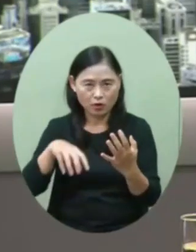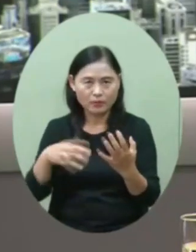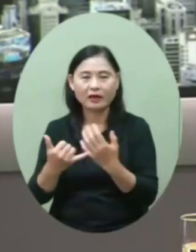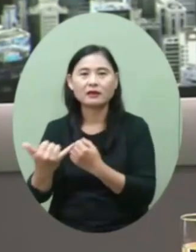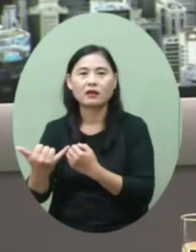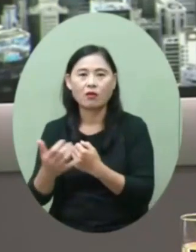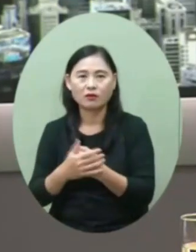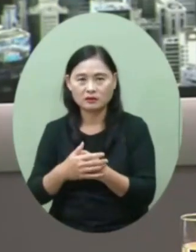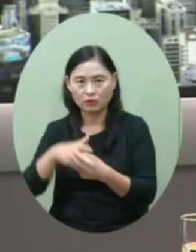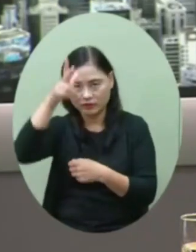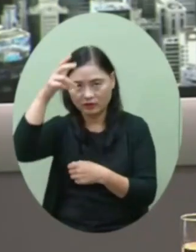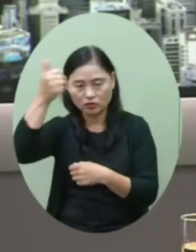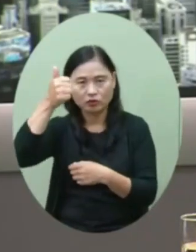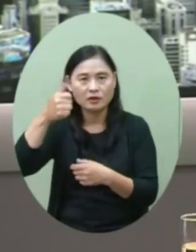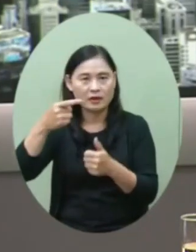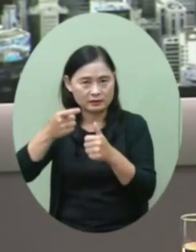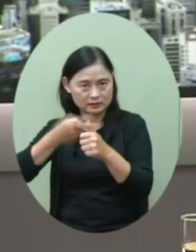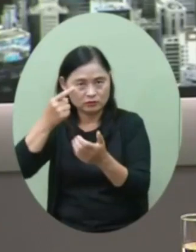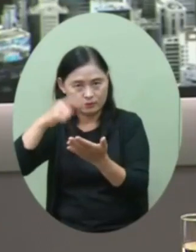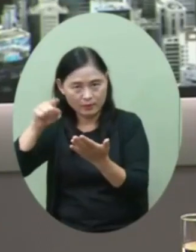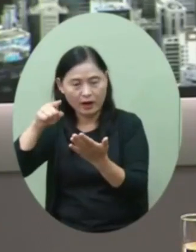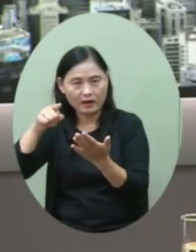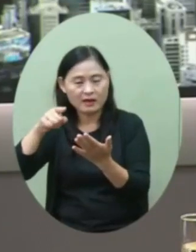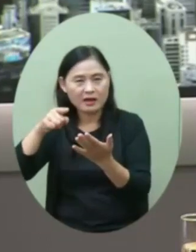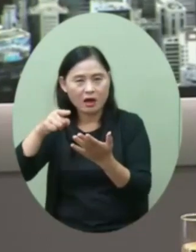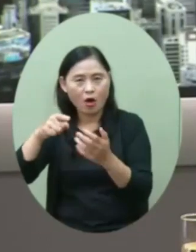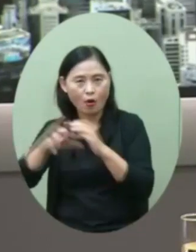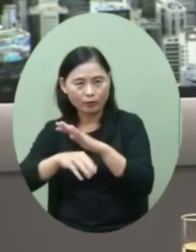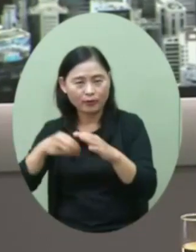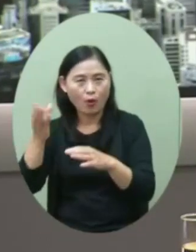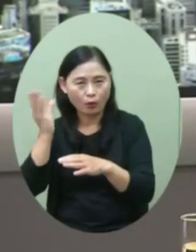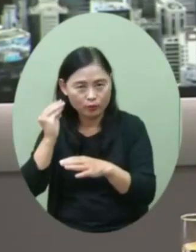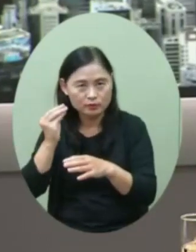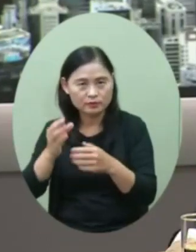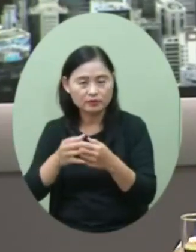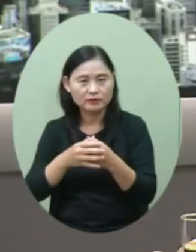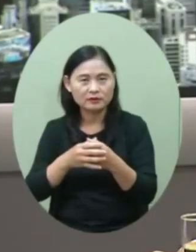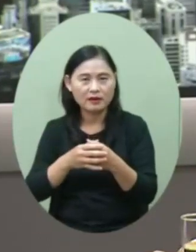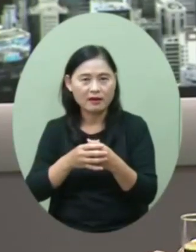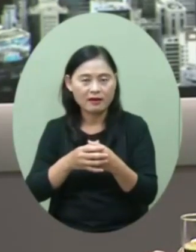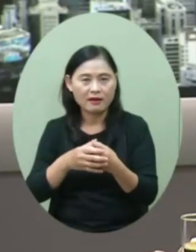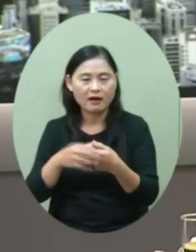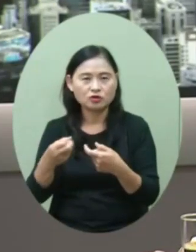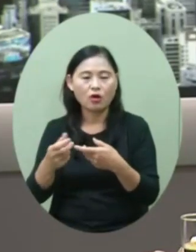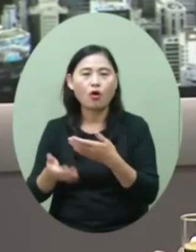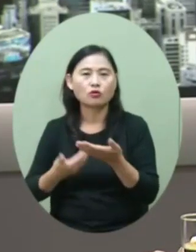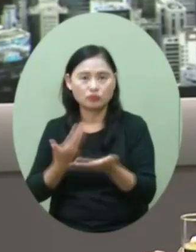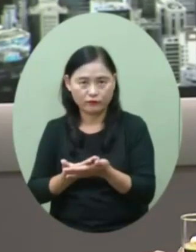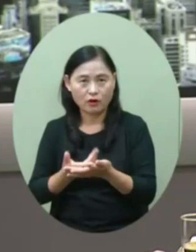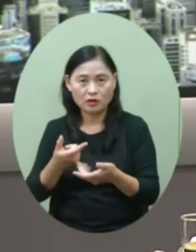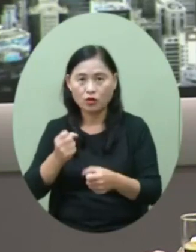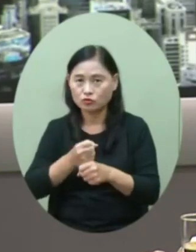43(6) says that upon approval of the chief executive, that we can carry out interception